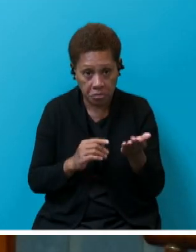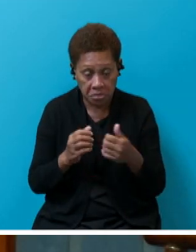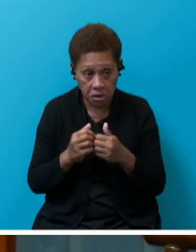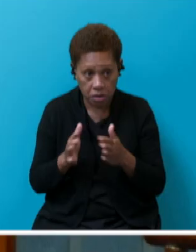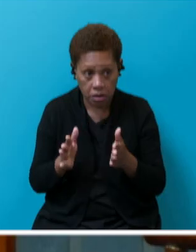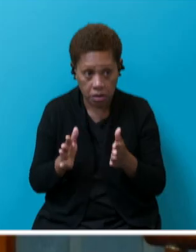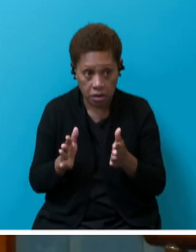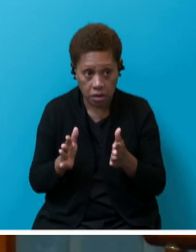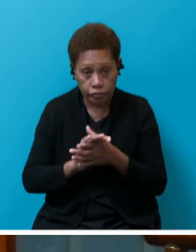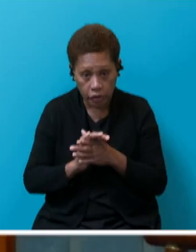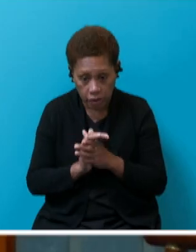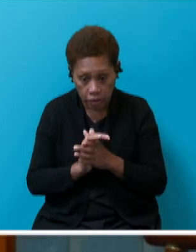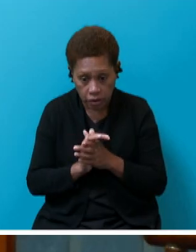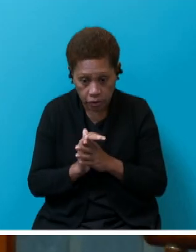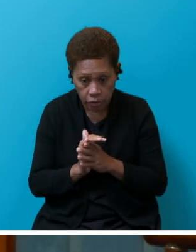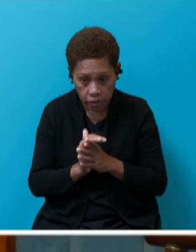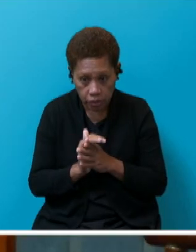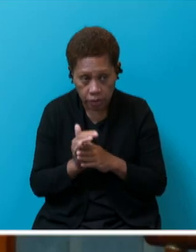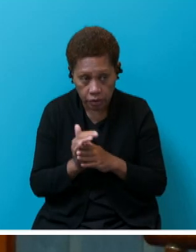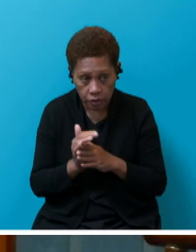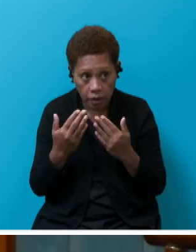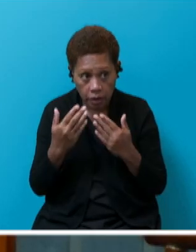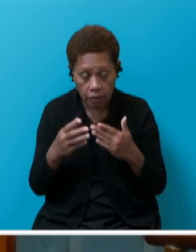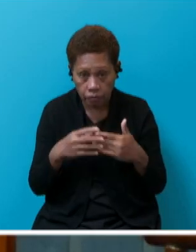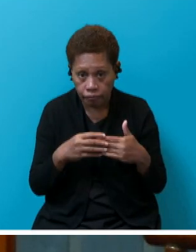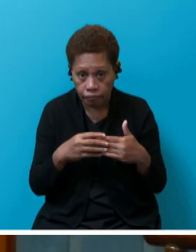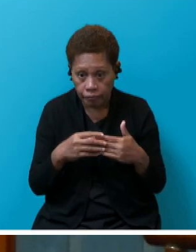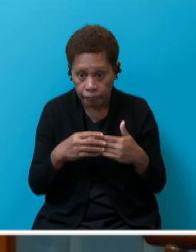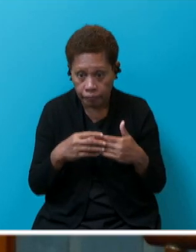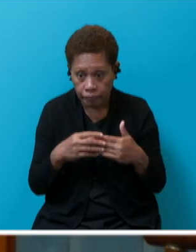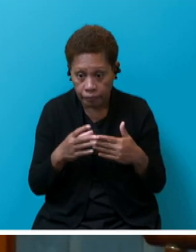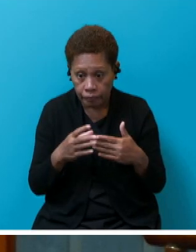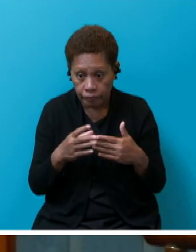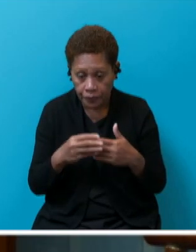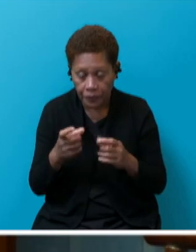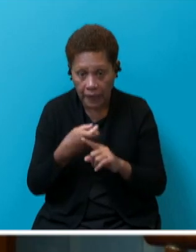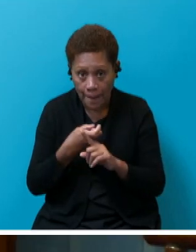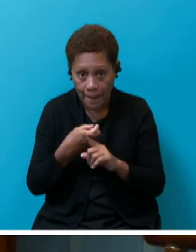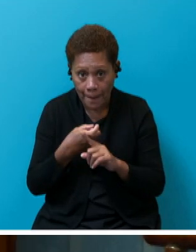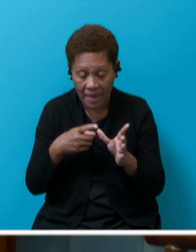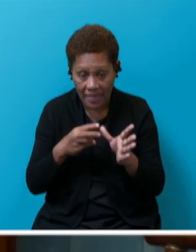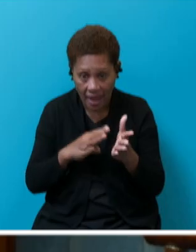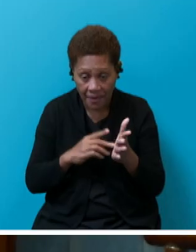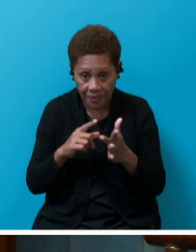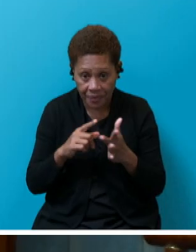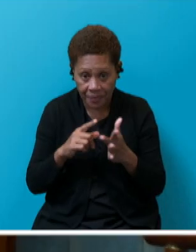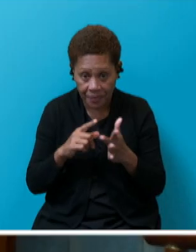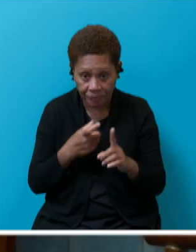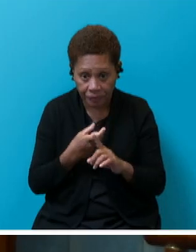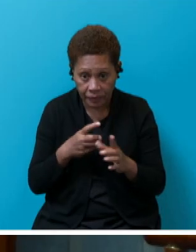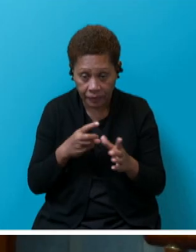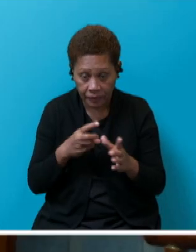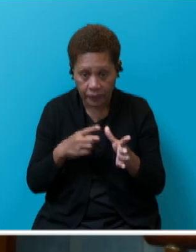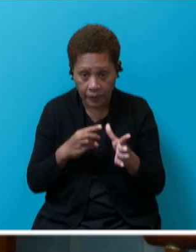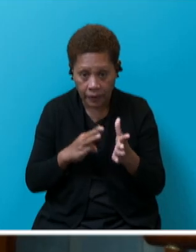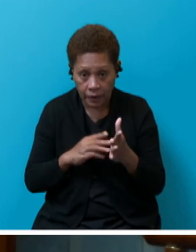acknowledge with deep gratitude the leadership of Honourable Kamkamida, the former minister, responsible